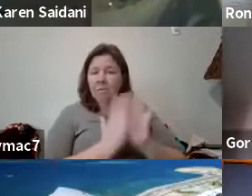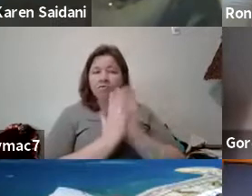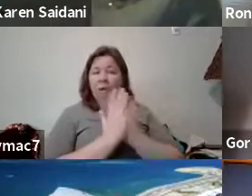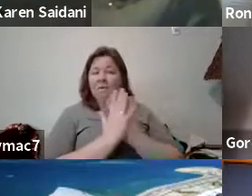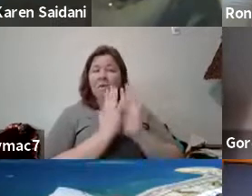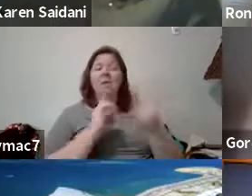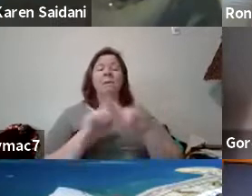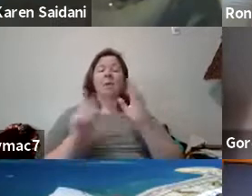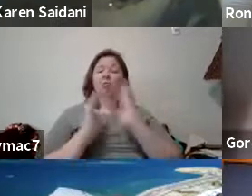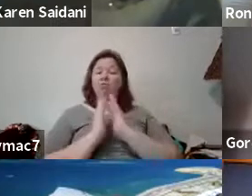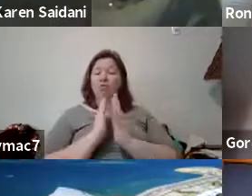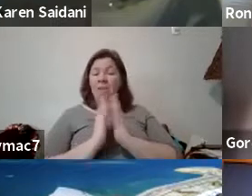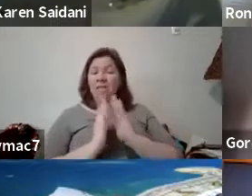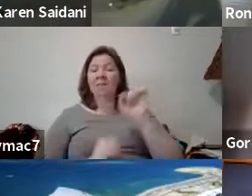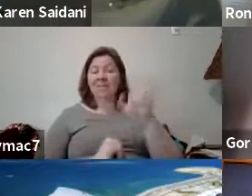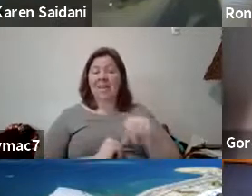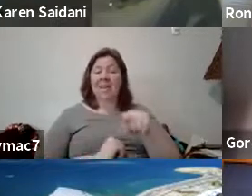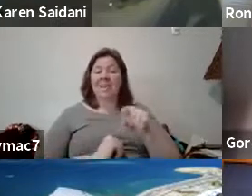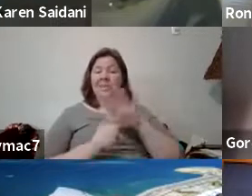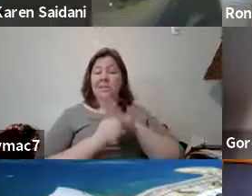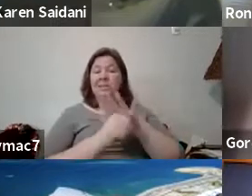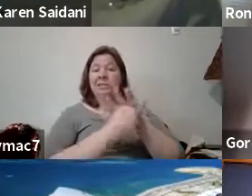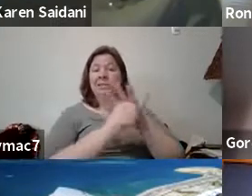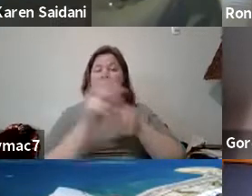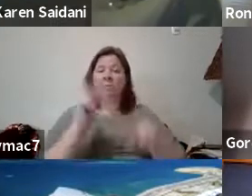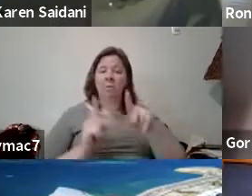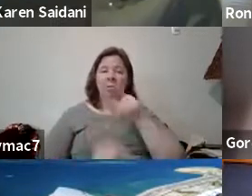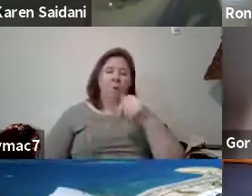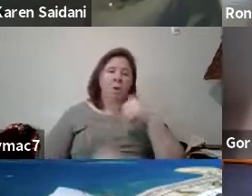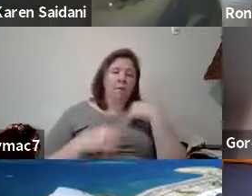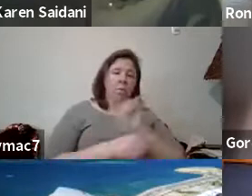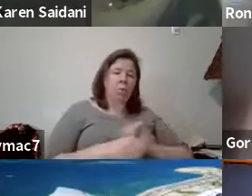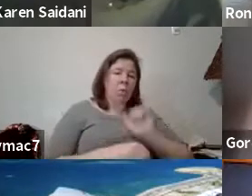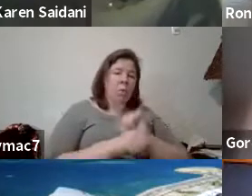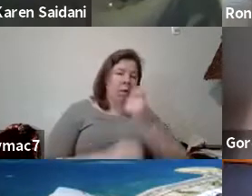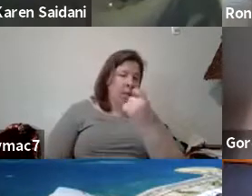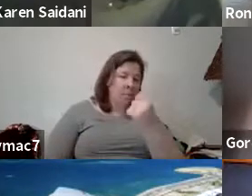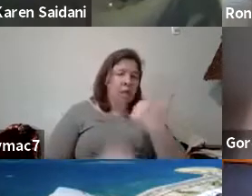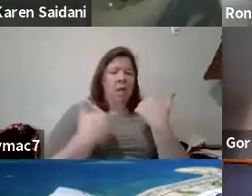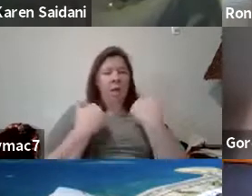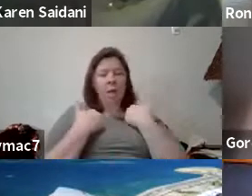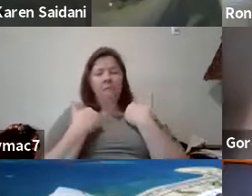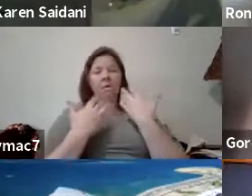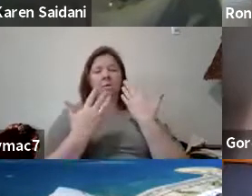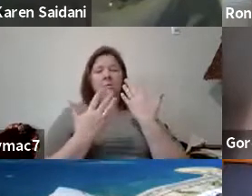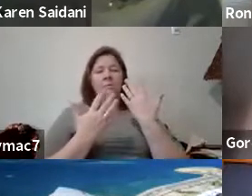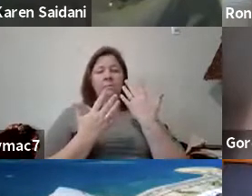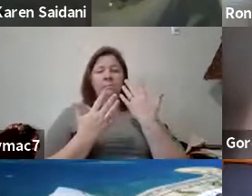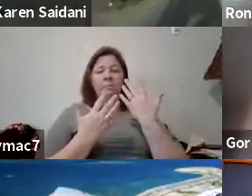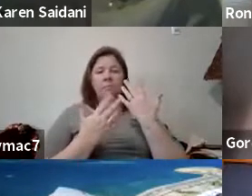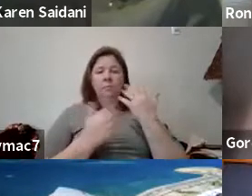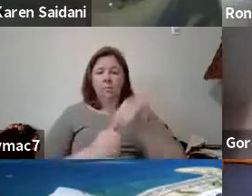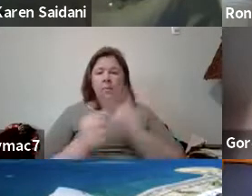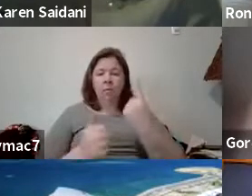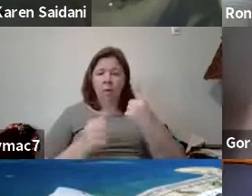be driving traffic to those people who have been working a bit and get, you know, every single